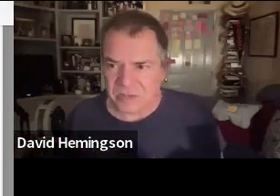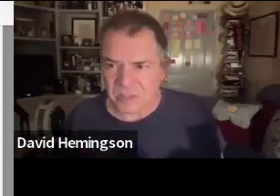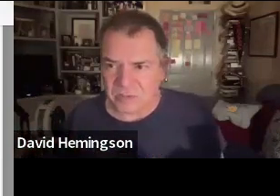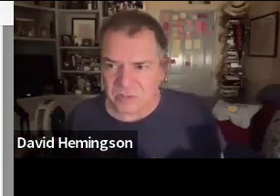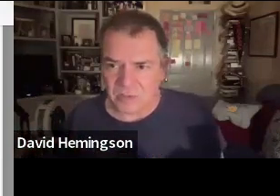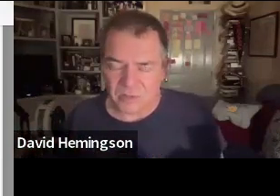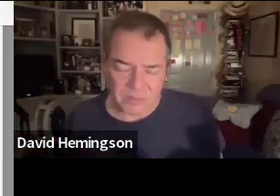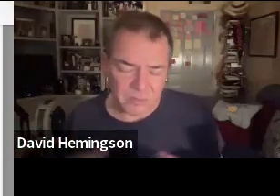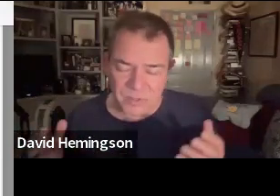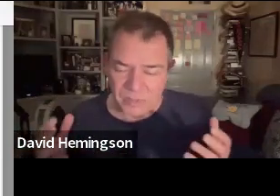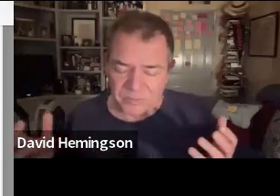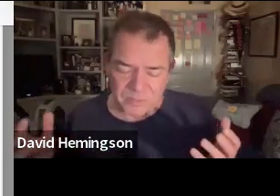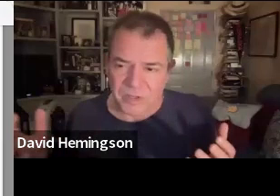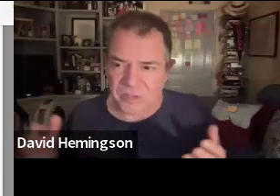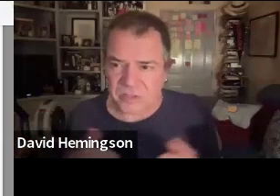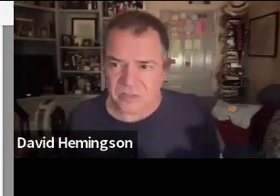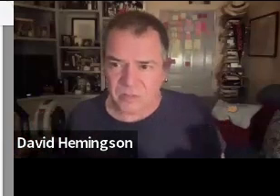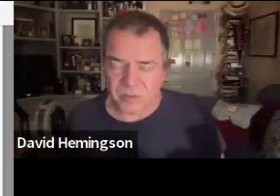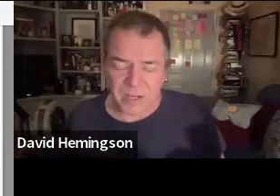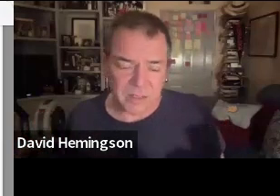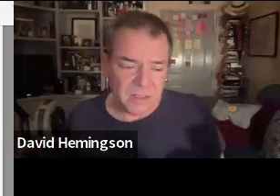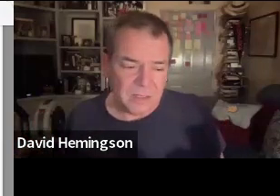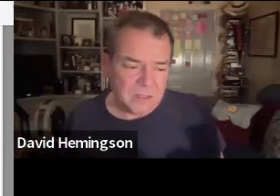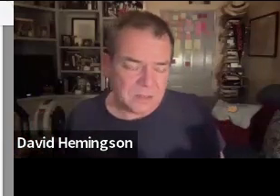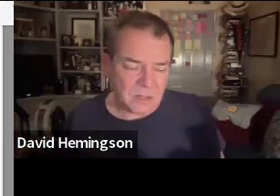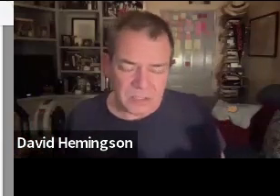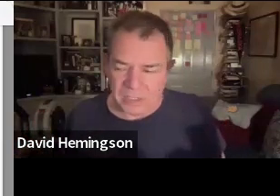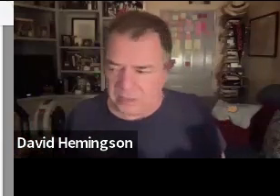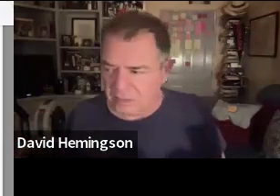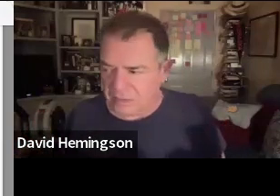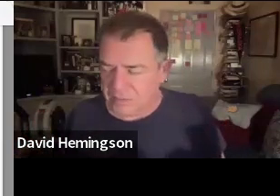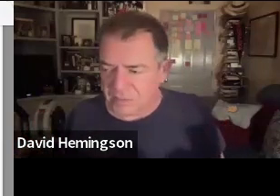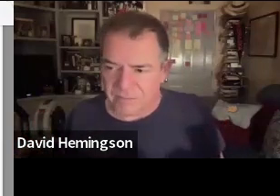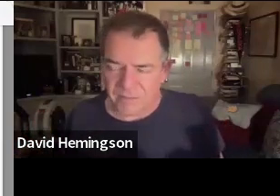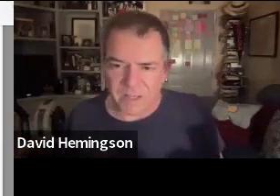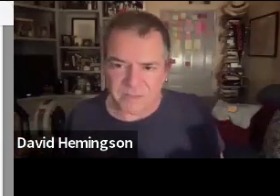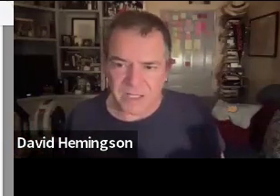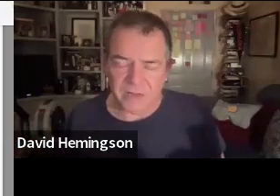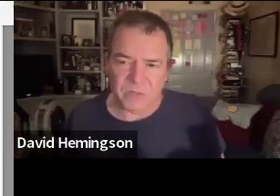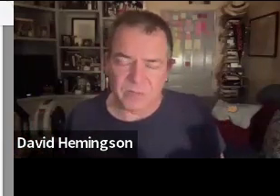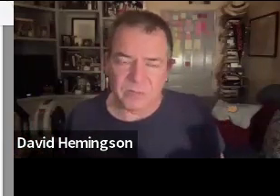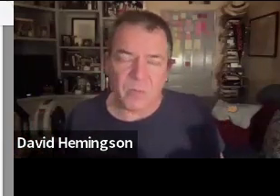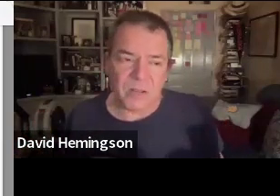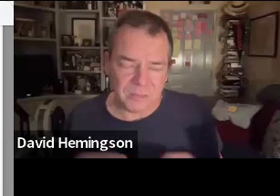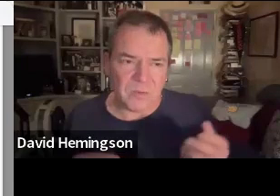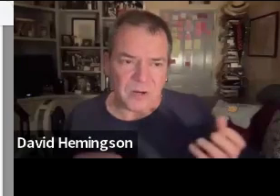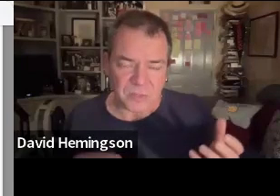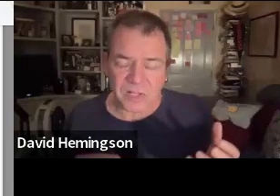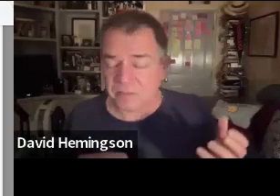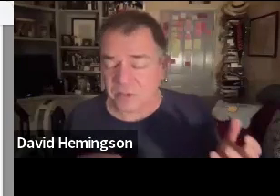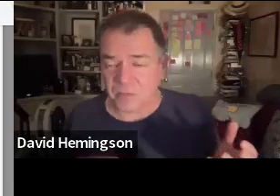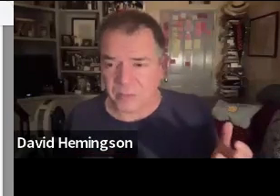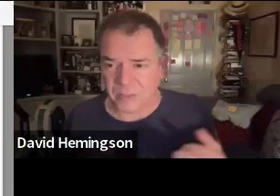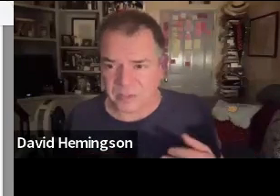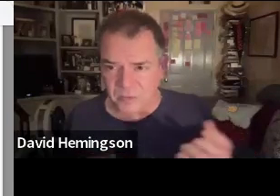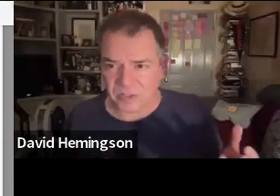by history. And I was it was my double major. So I sort of went back and started looking at the stuff that I found fascinating and reread. I wanted Marcus